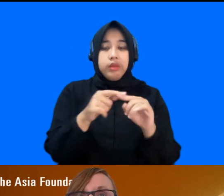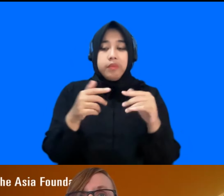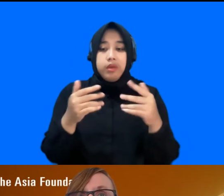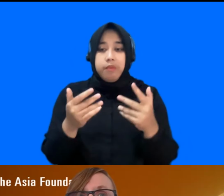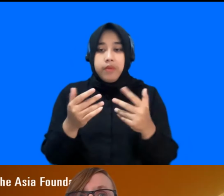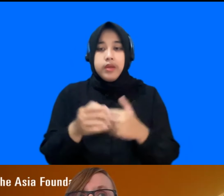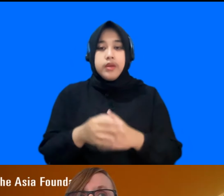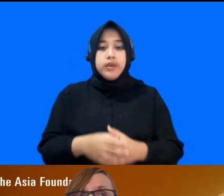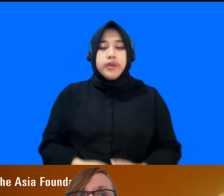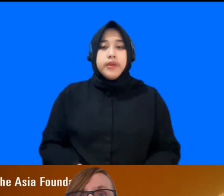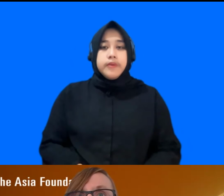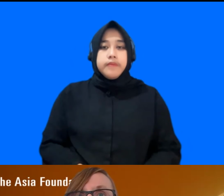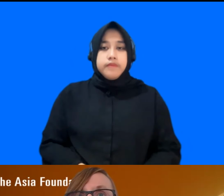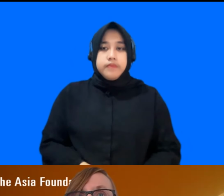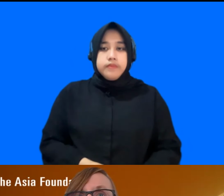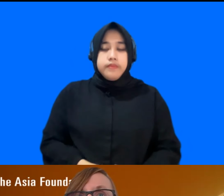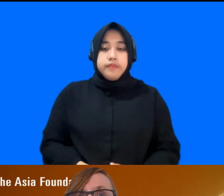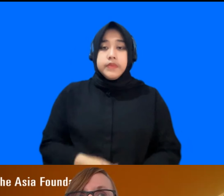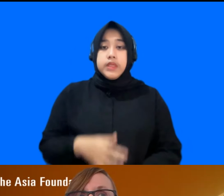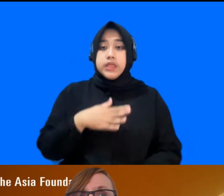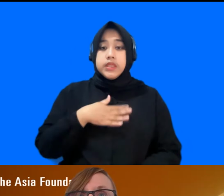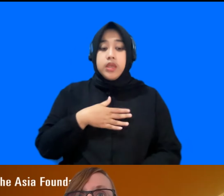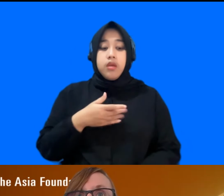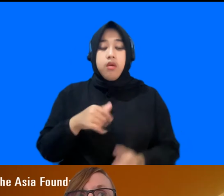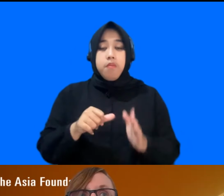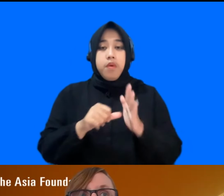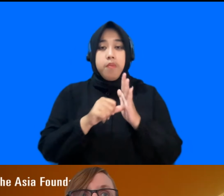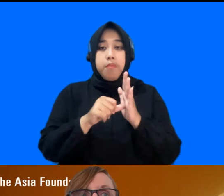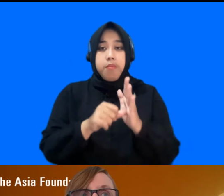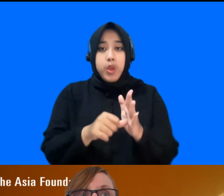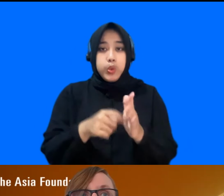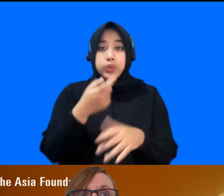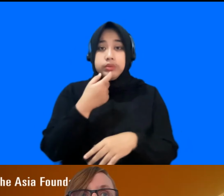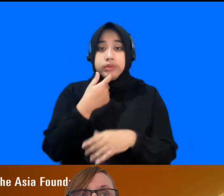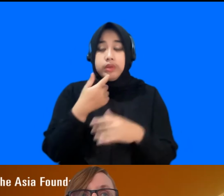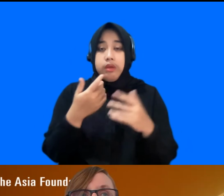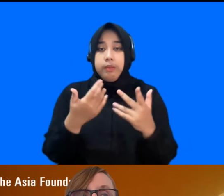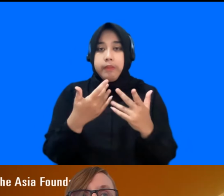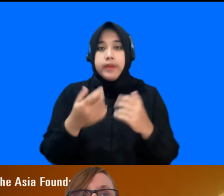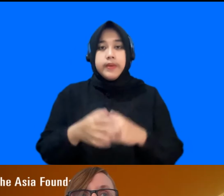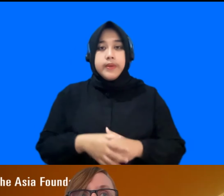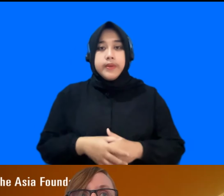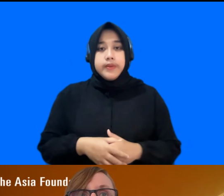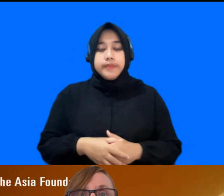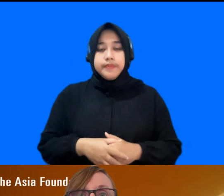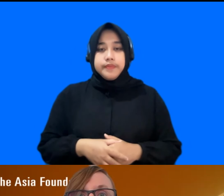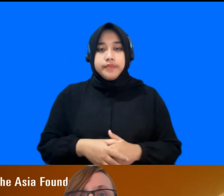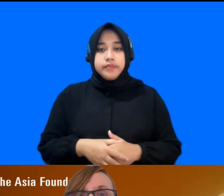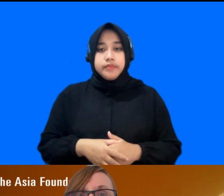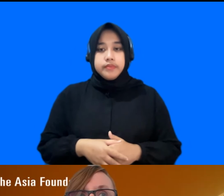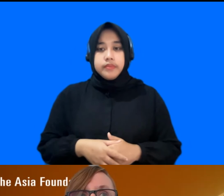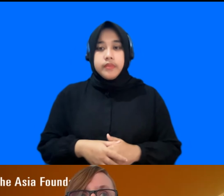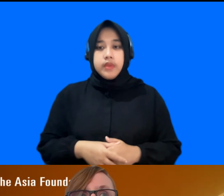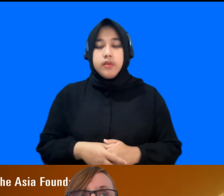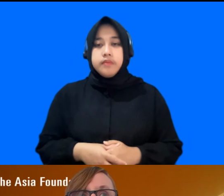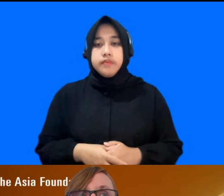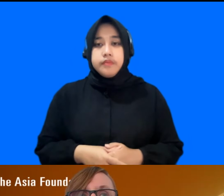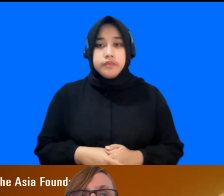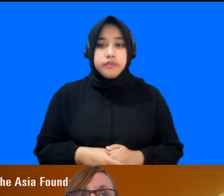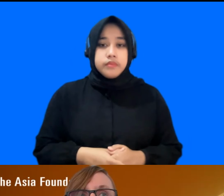me, what has helped, and I think for other people who are purely, you know, doing technical work and who wants to have a